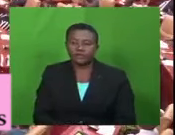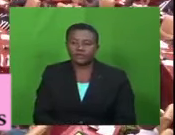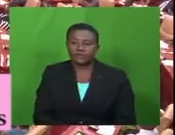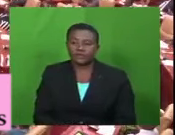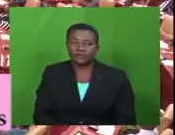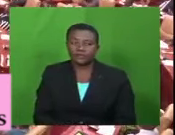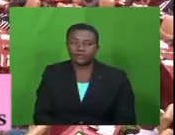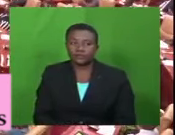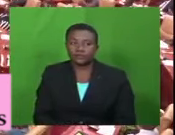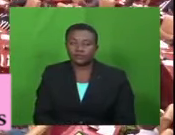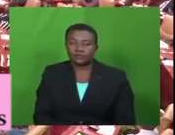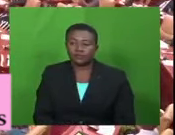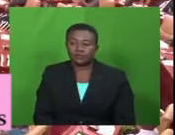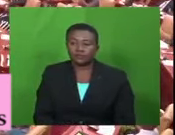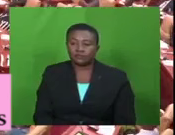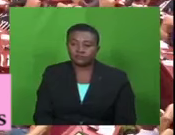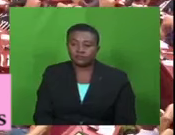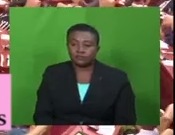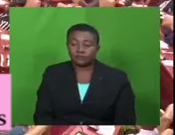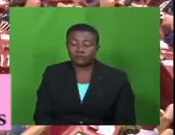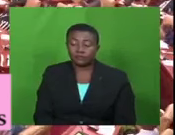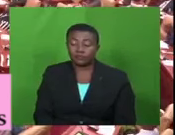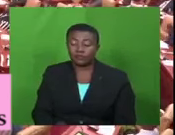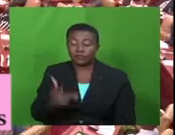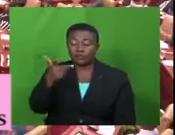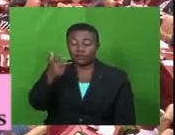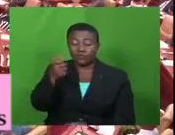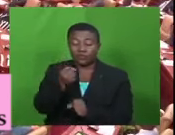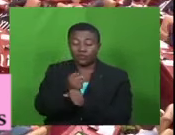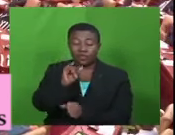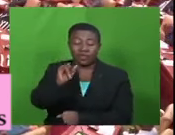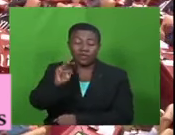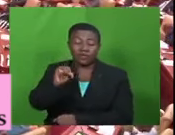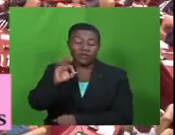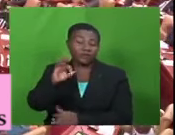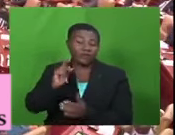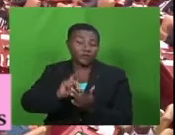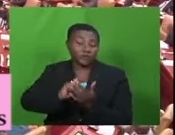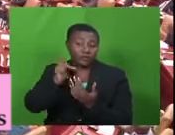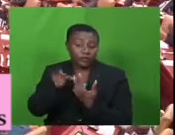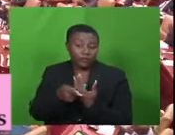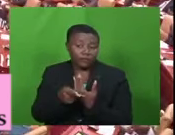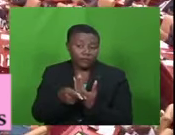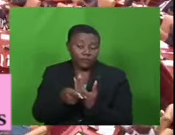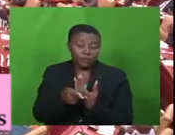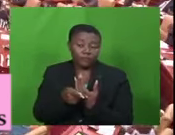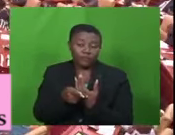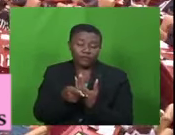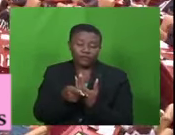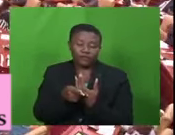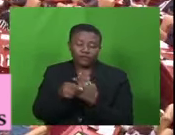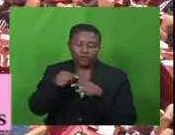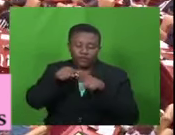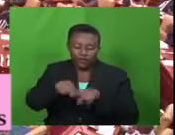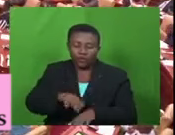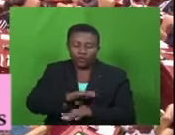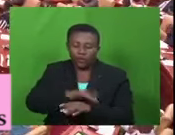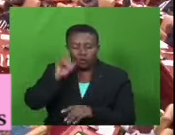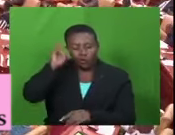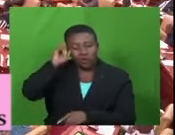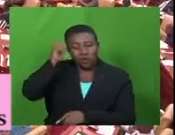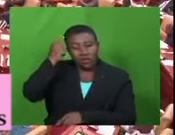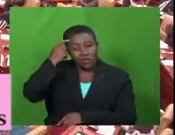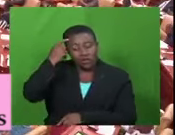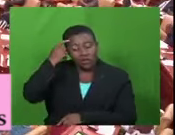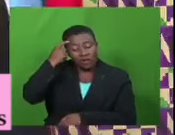Mr. Speaker, the 3-year IMF program, anchored on government's